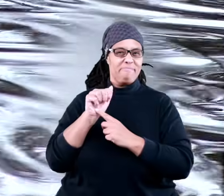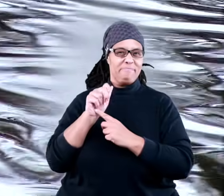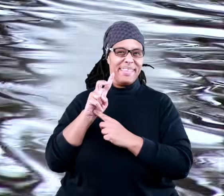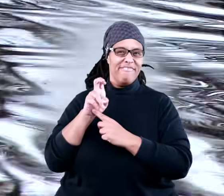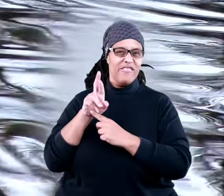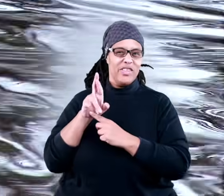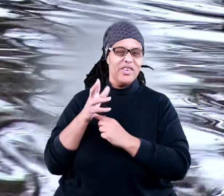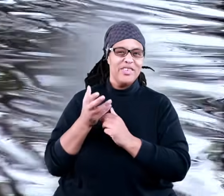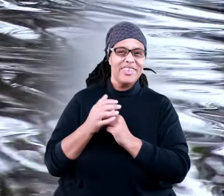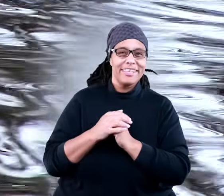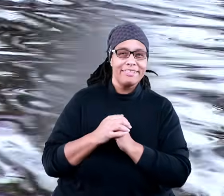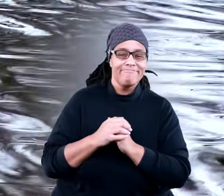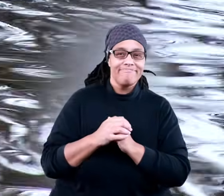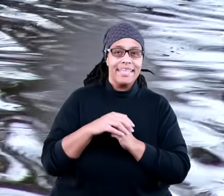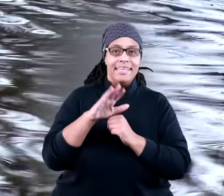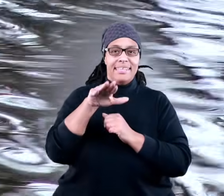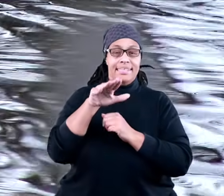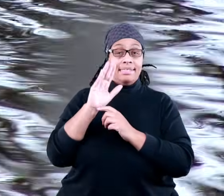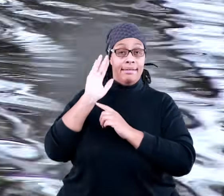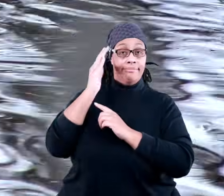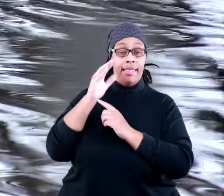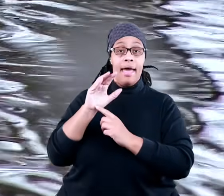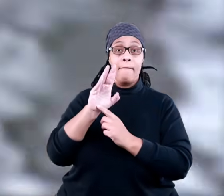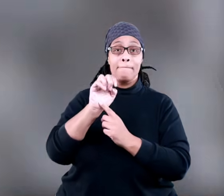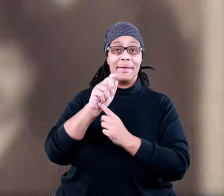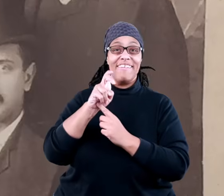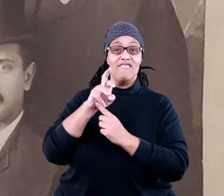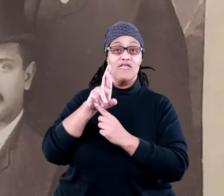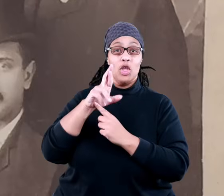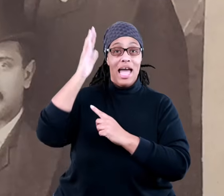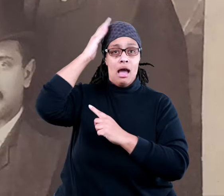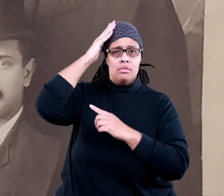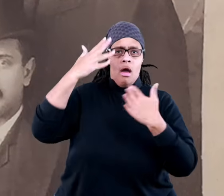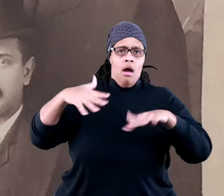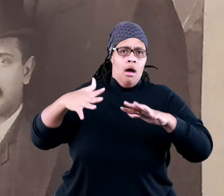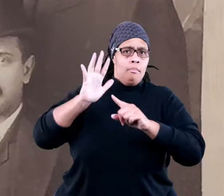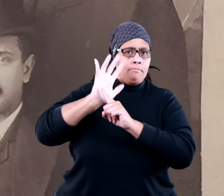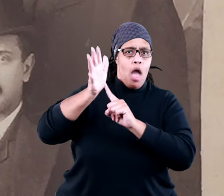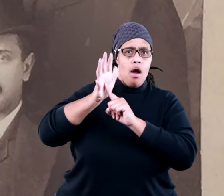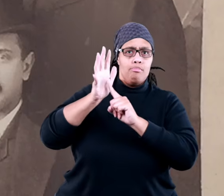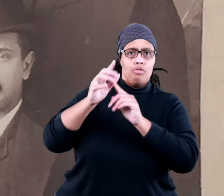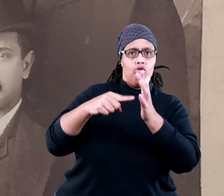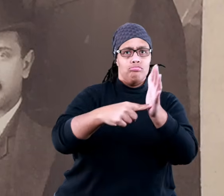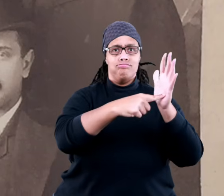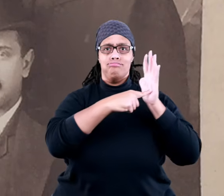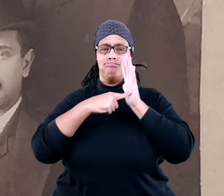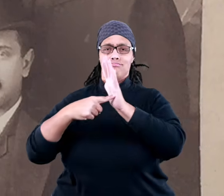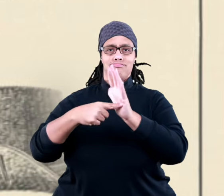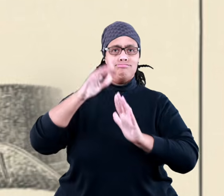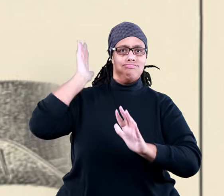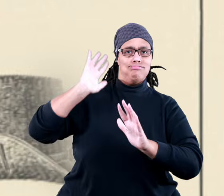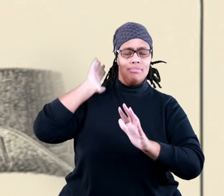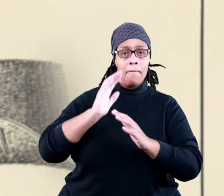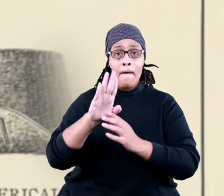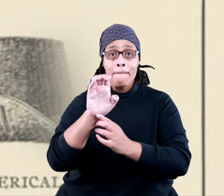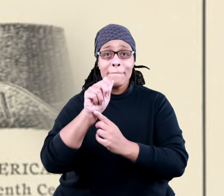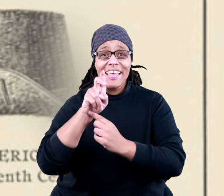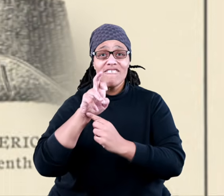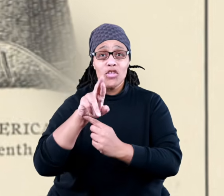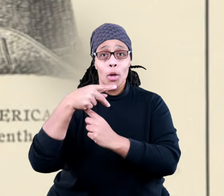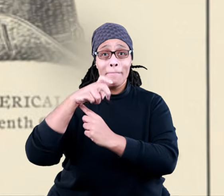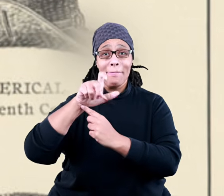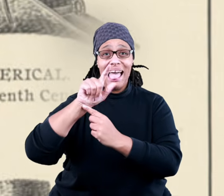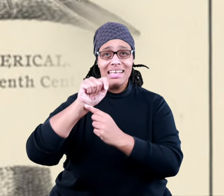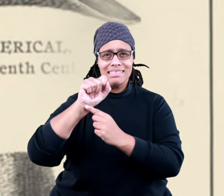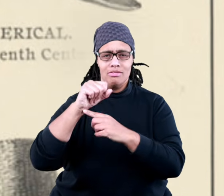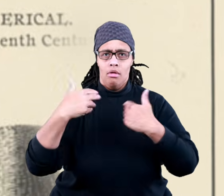Well, beaver. Apparently, beaver hats were a very popular fashion statement, and beaver pelts were an important